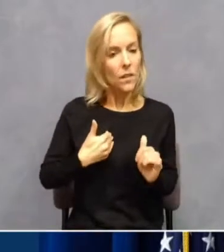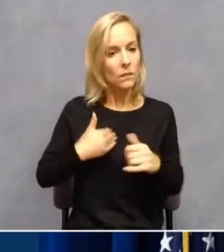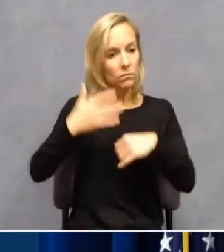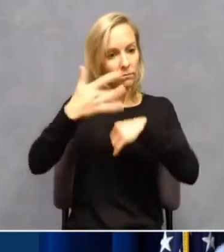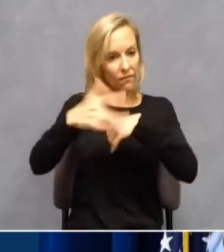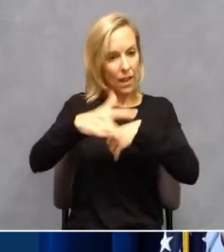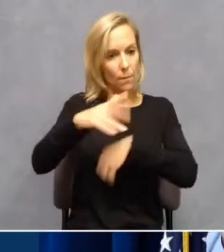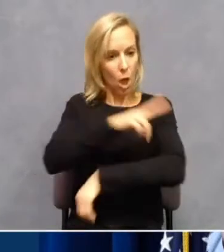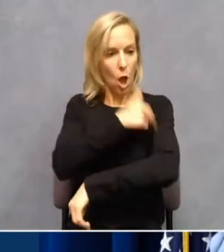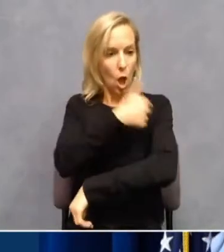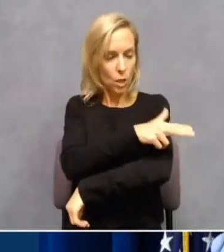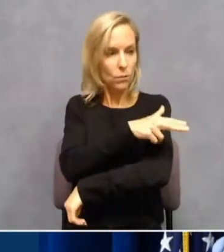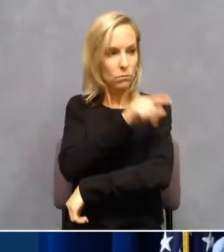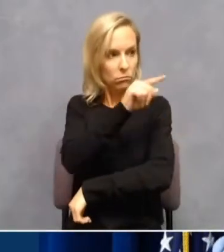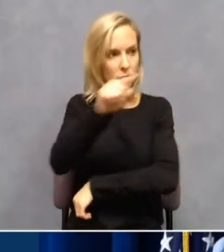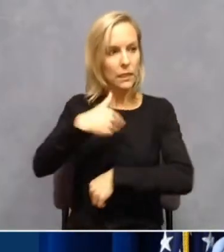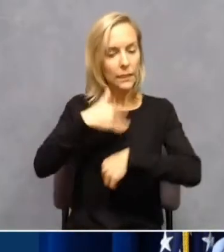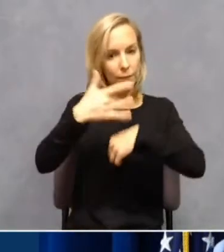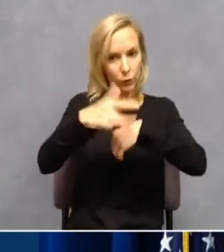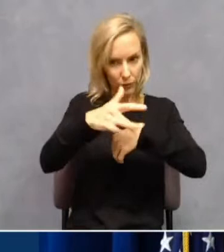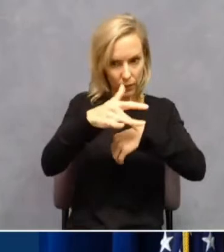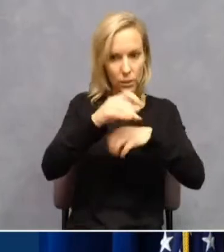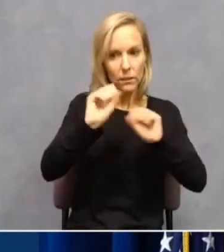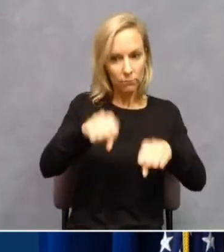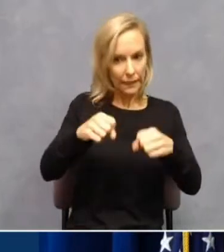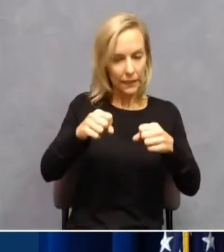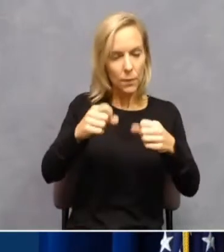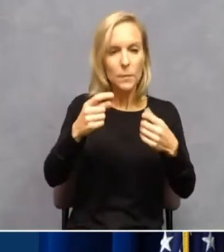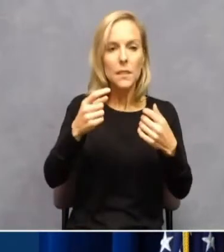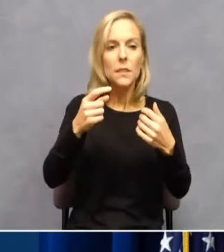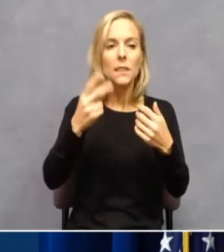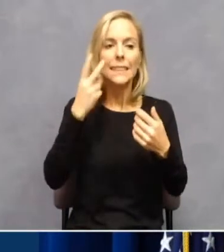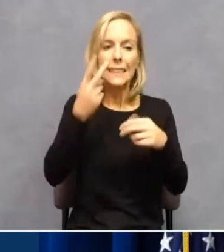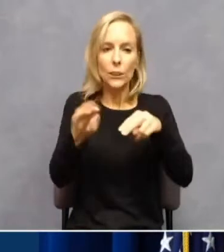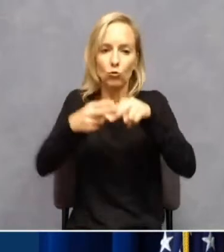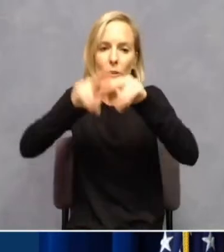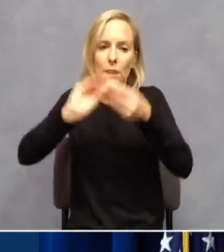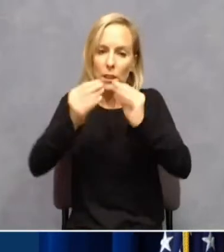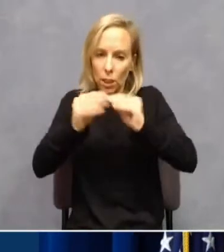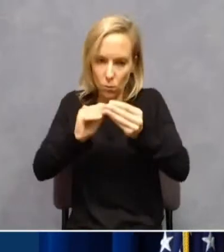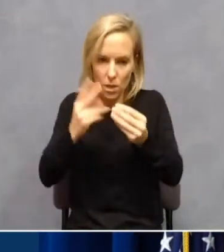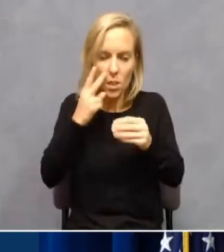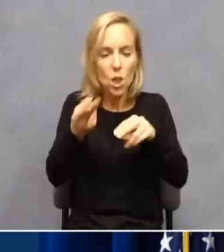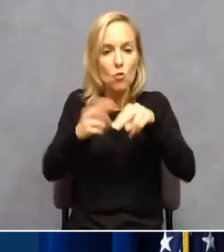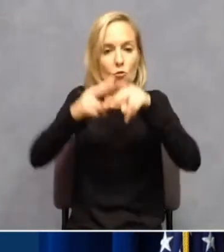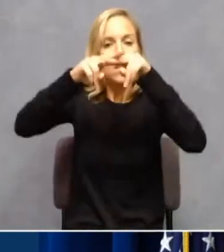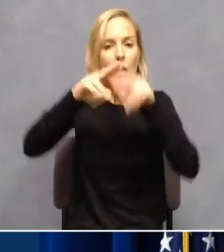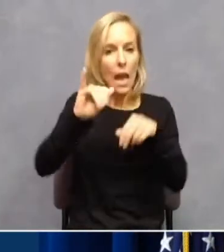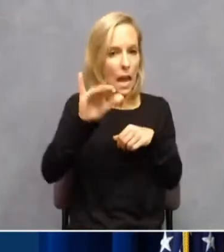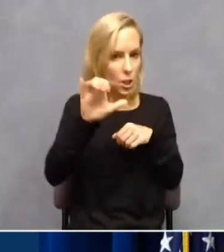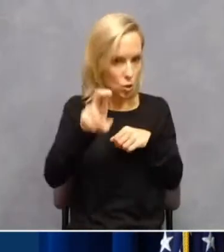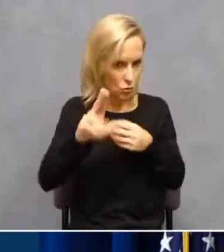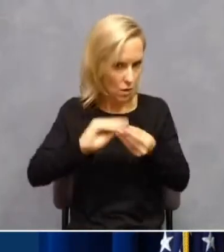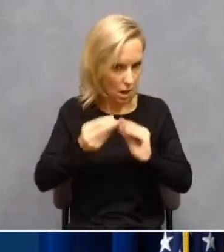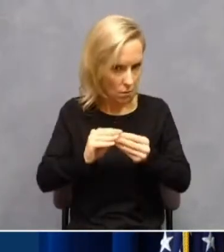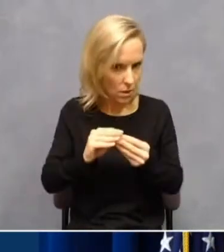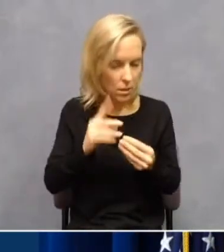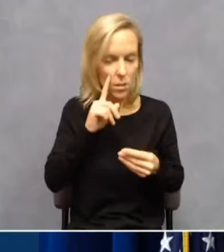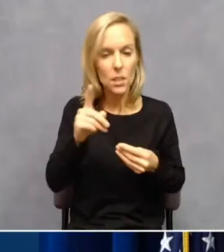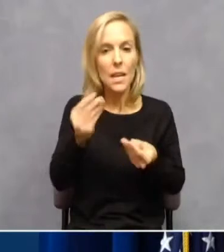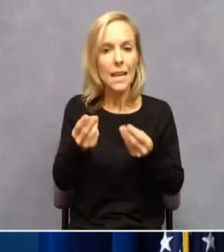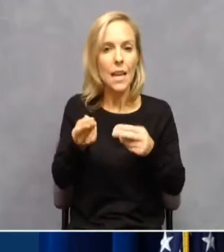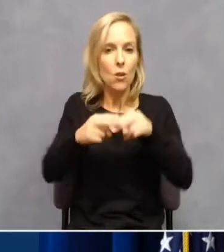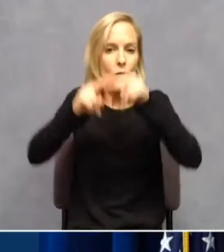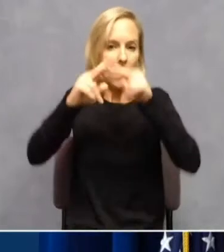system, we are seeing increase in hospitalizations, increase in the ICU, increase on ventilators. And sadly,